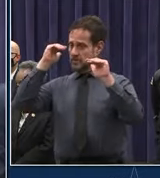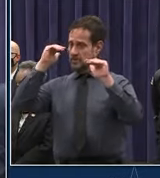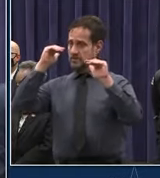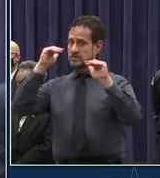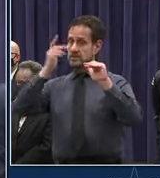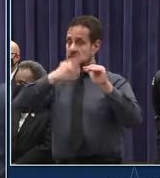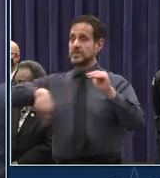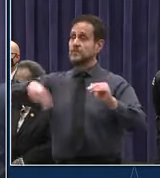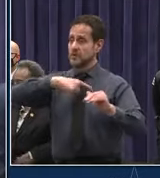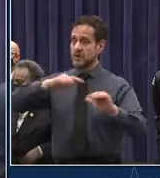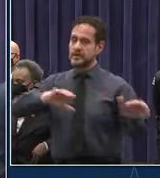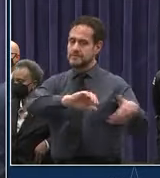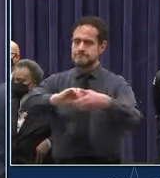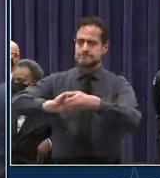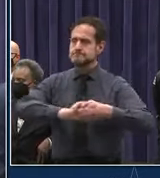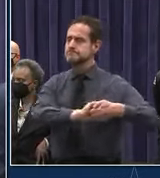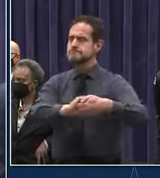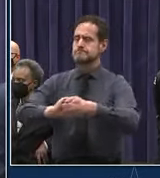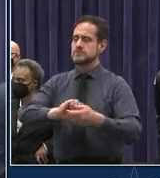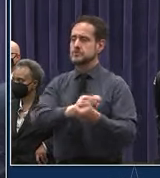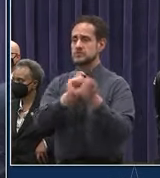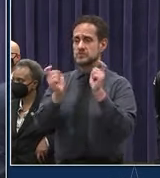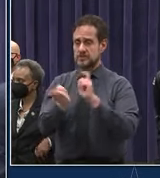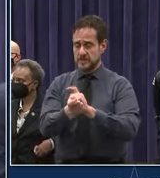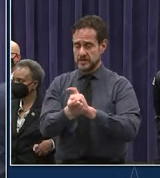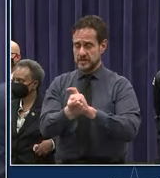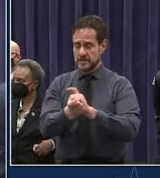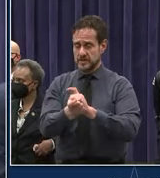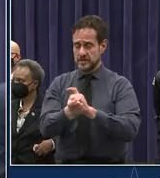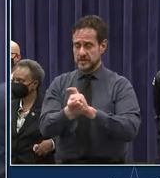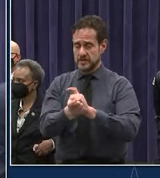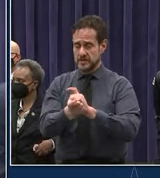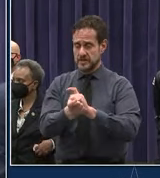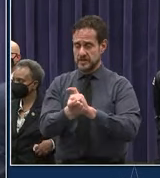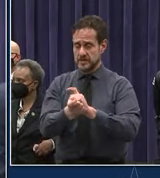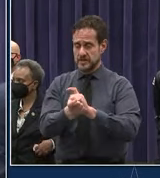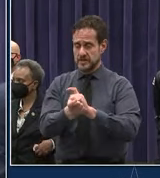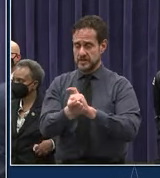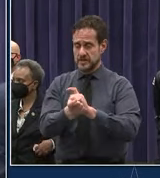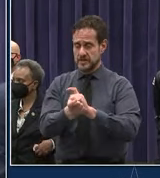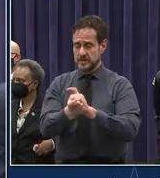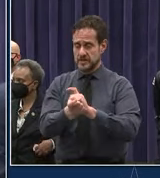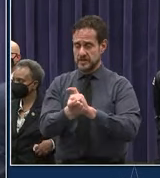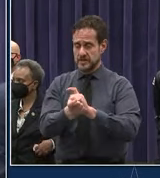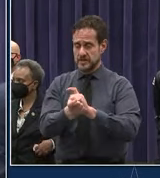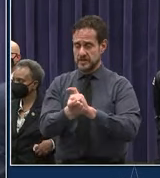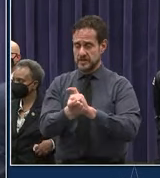this. And I hope there's a law in Springfield coming.